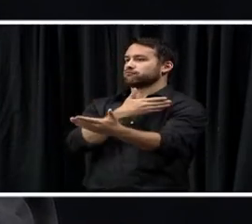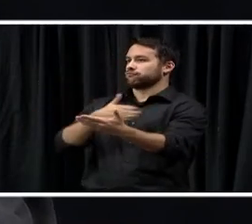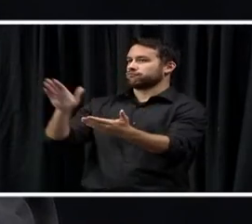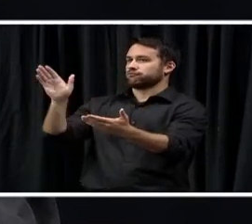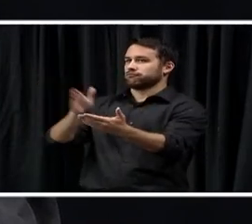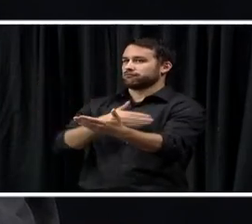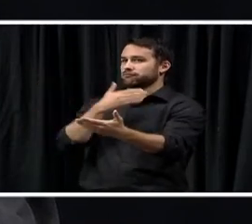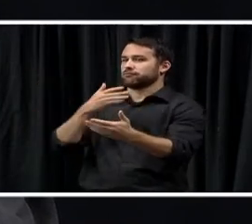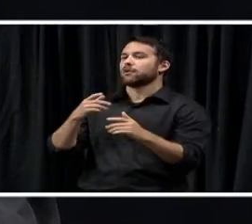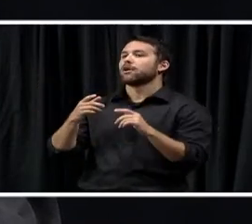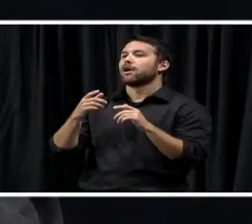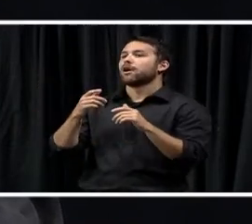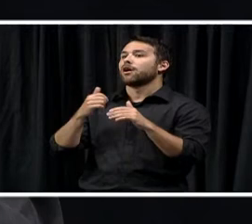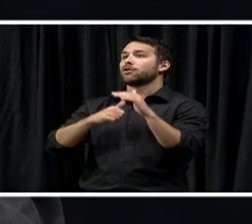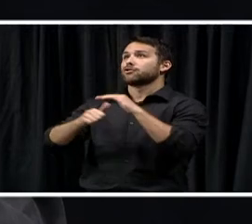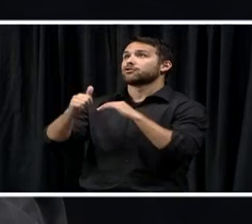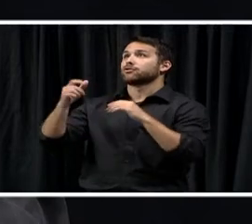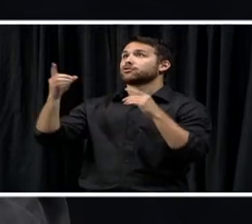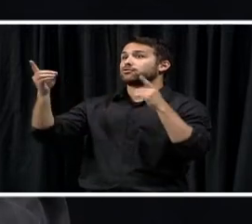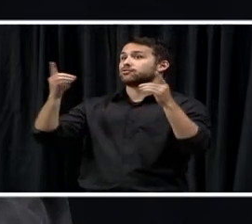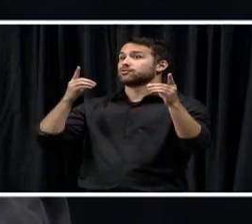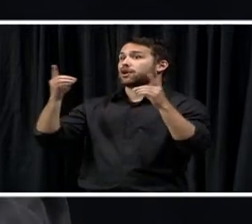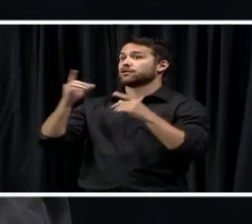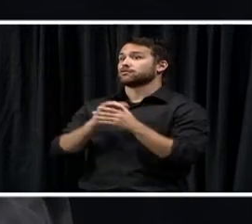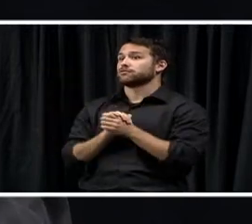under the direction